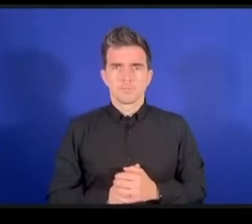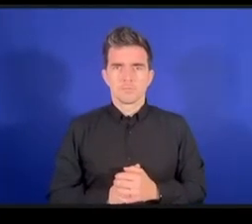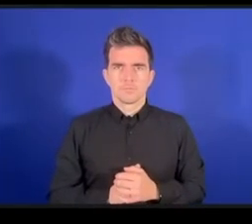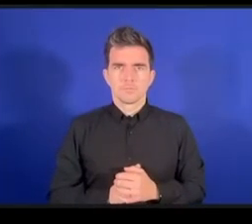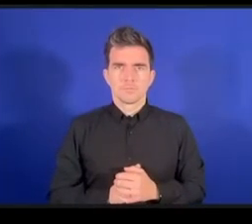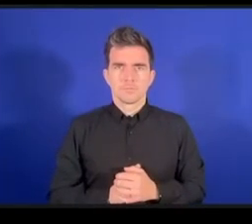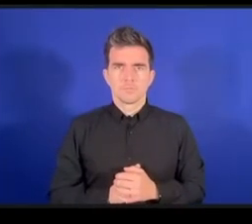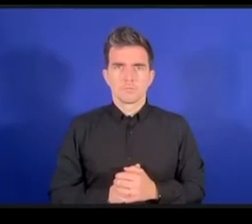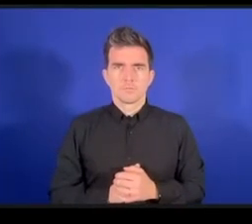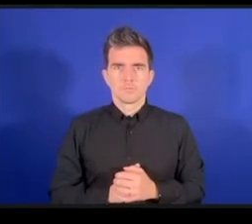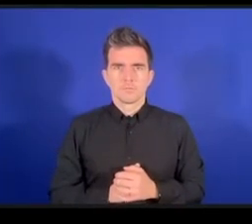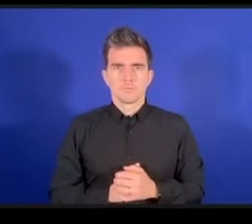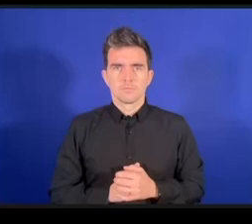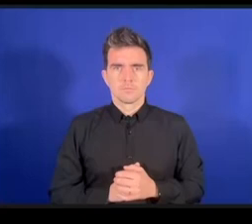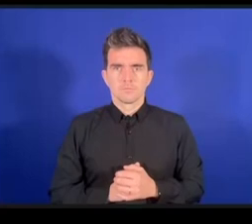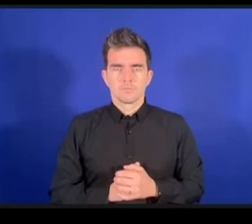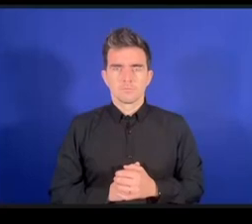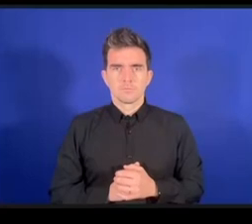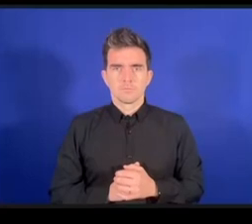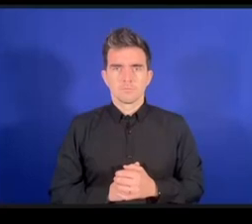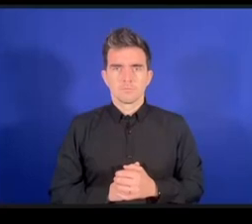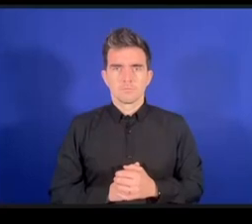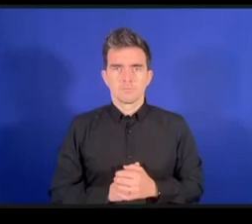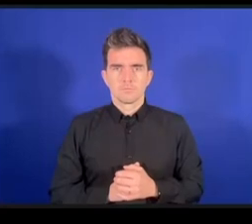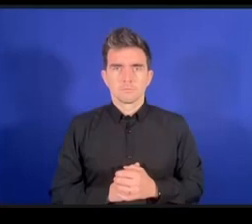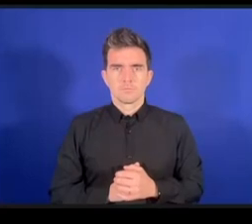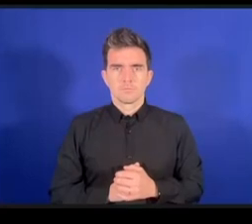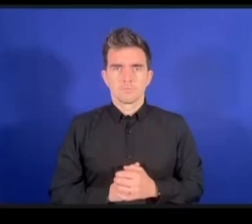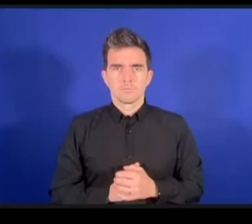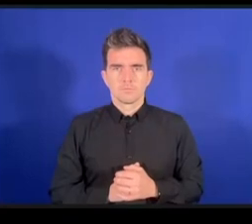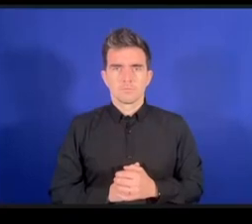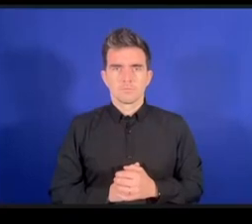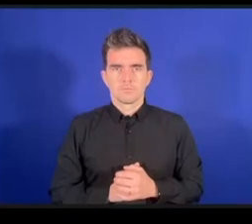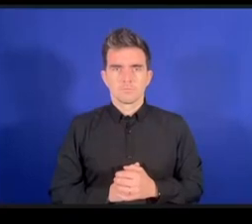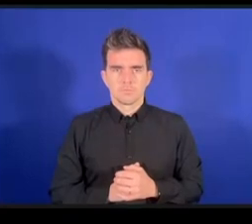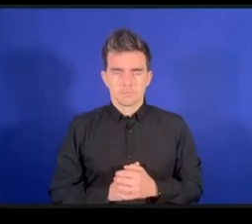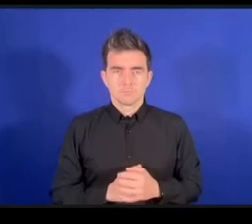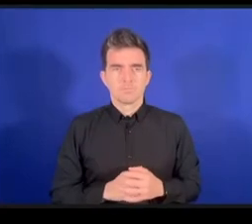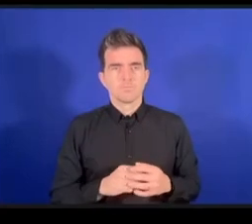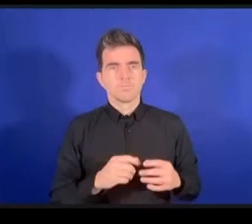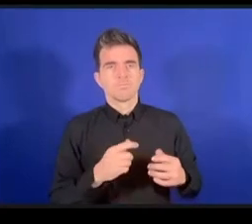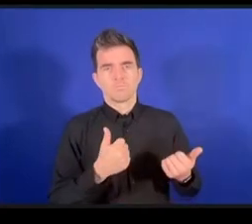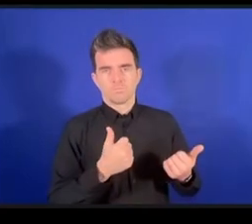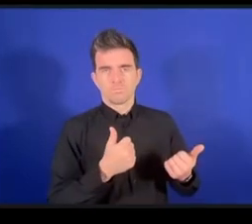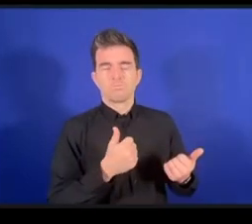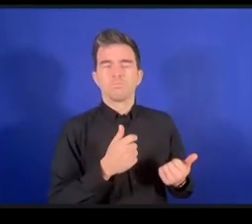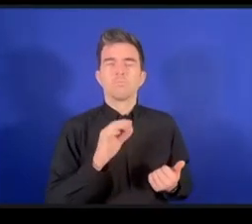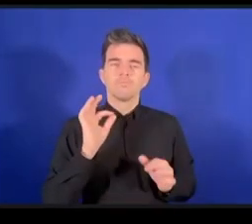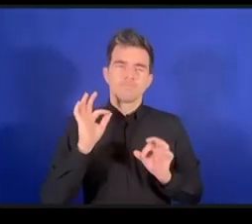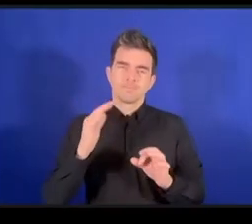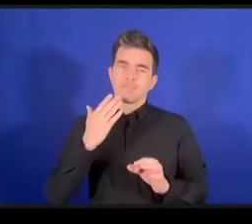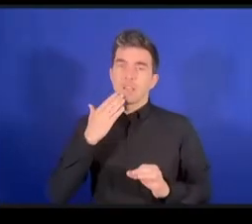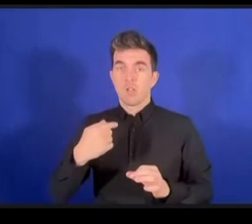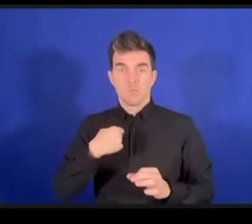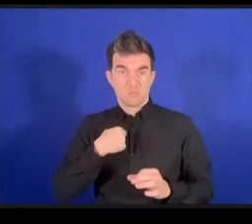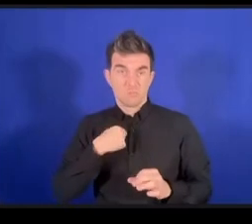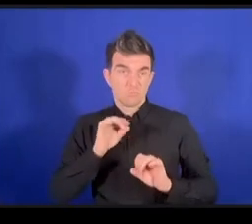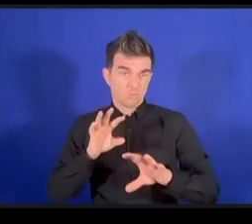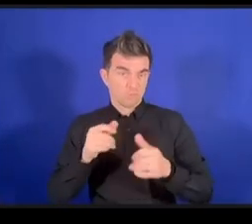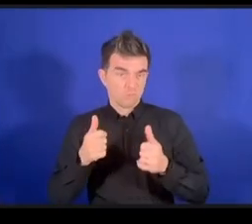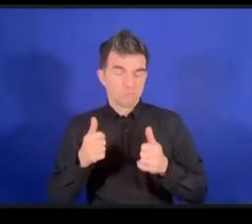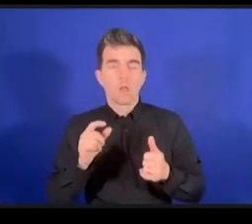yes, please. I'll try this. I know that, I mean, one thing I think I've really learned being here this